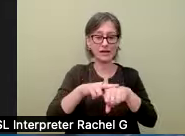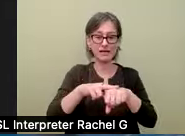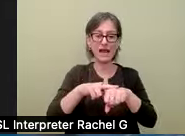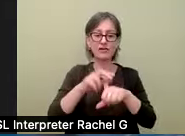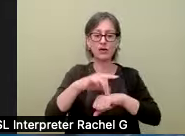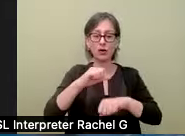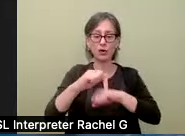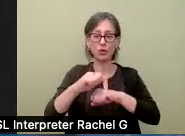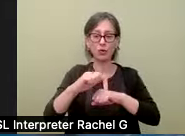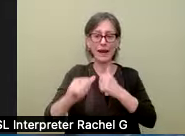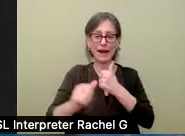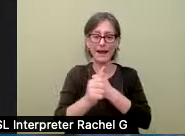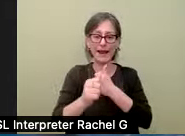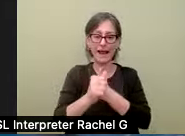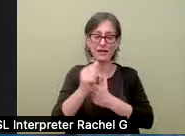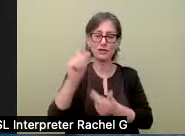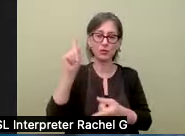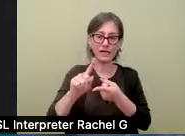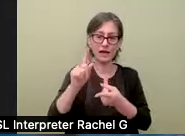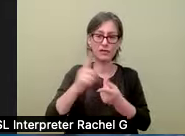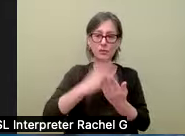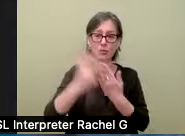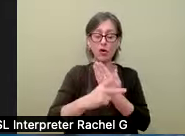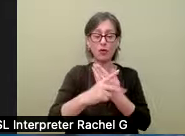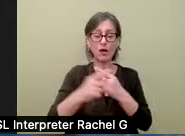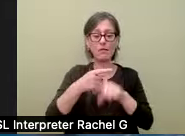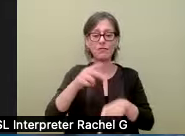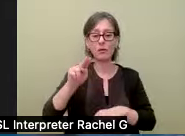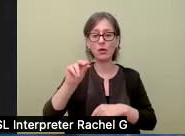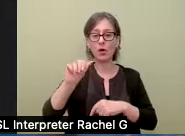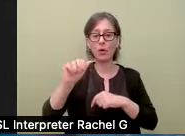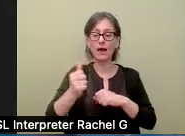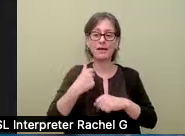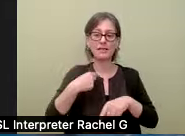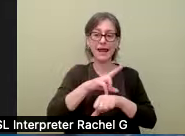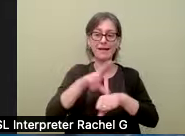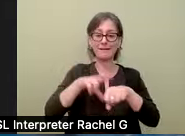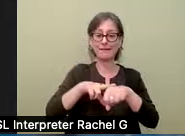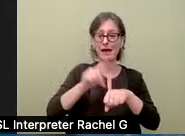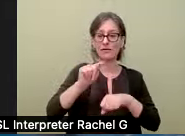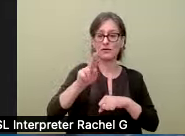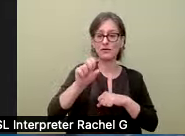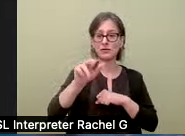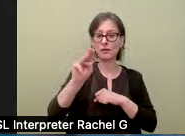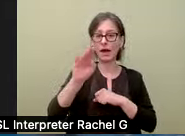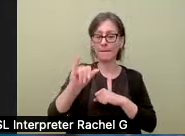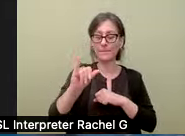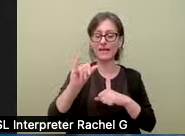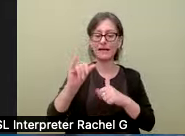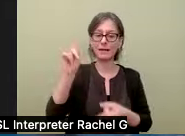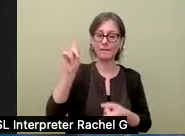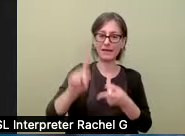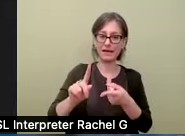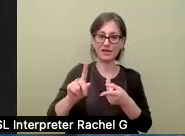Program, but also funding from NOAA, from the National Tsunami Hazard Mitigation Program, to support